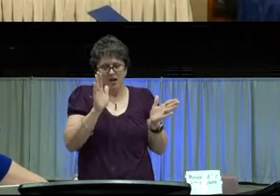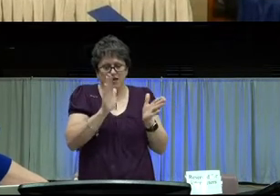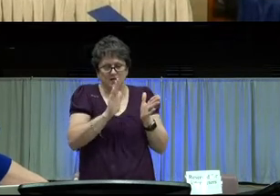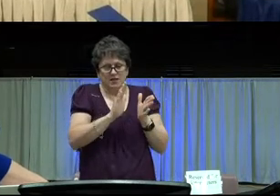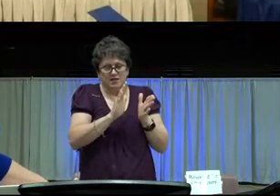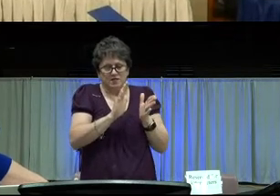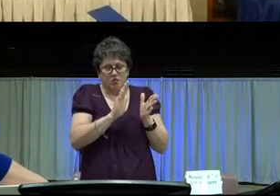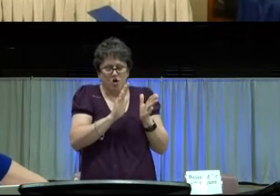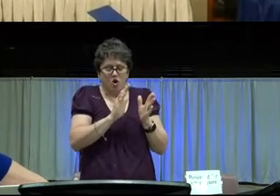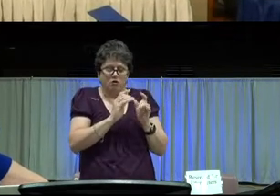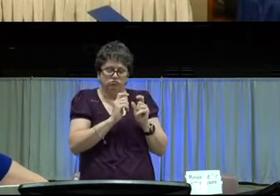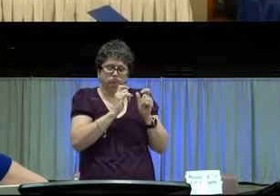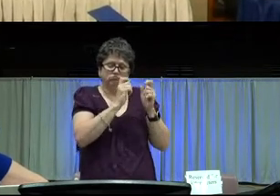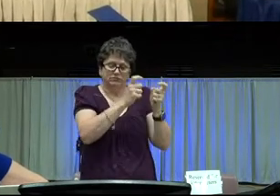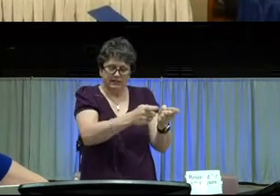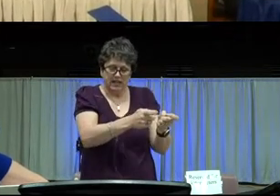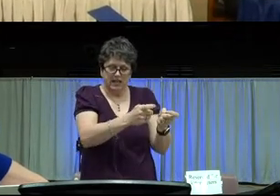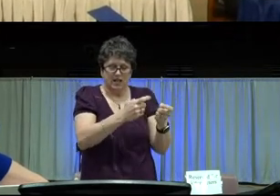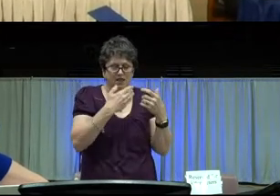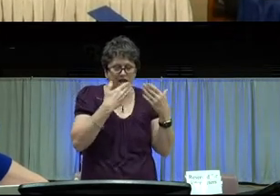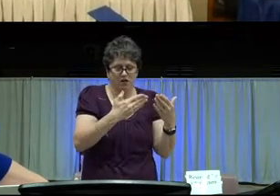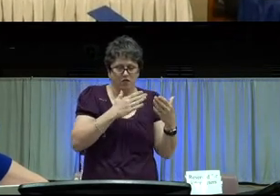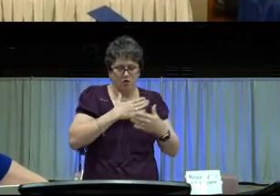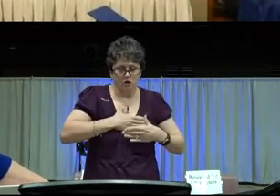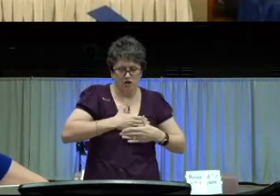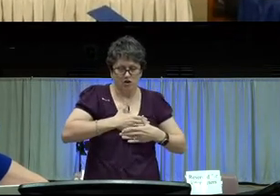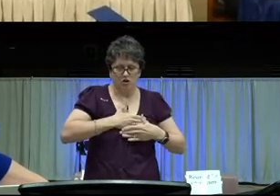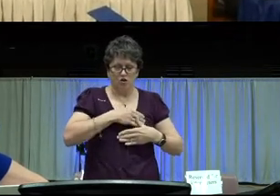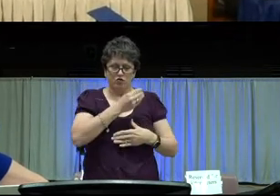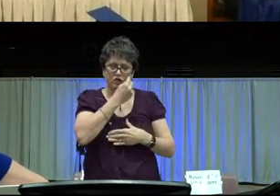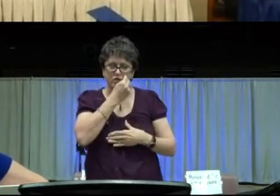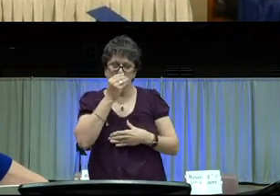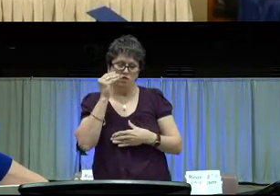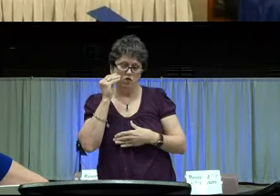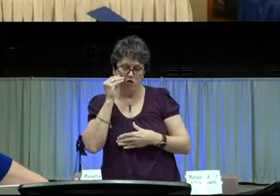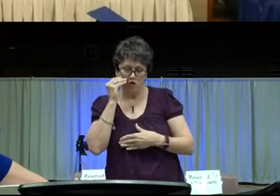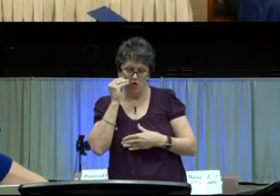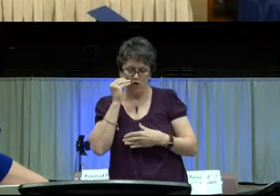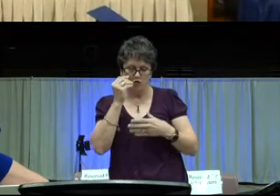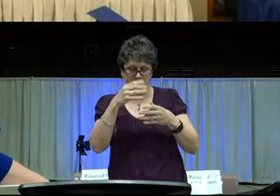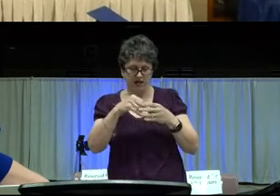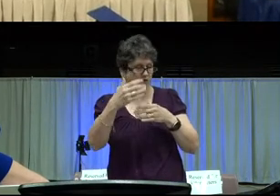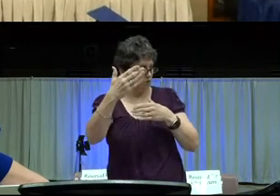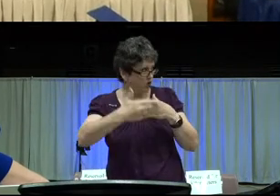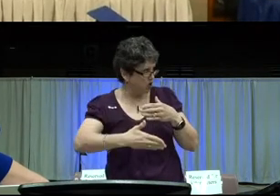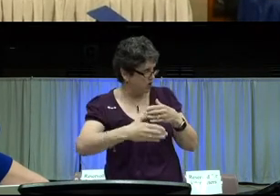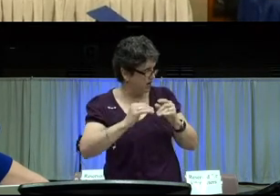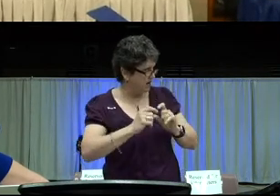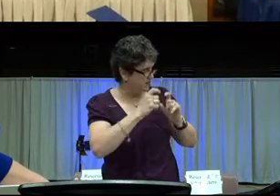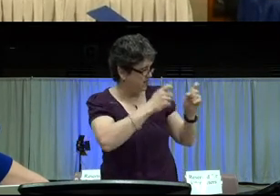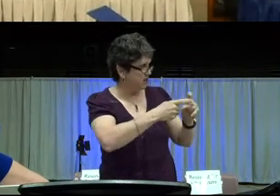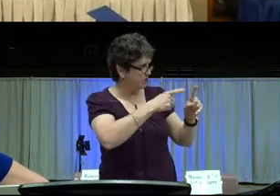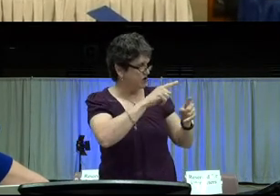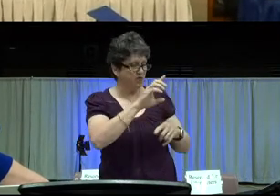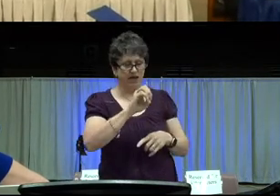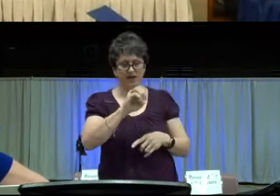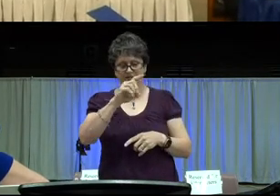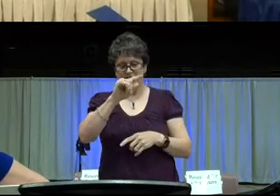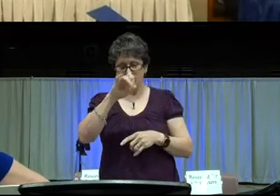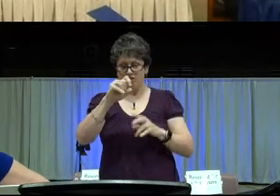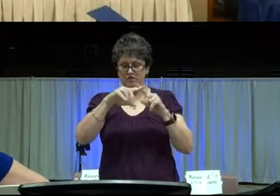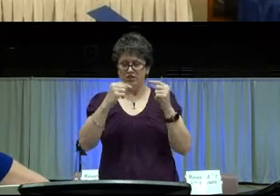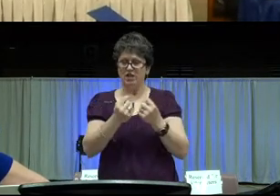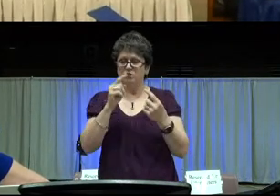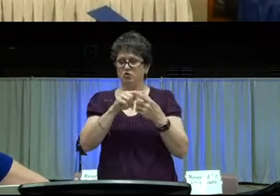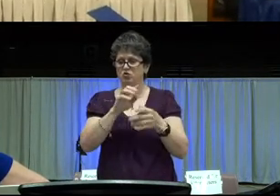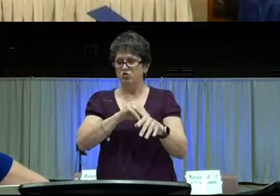service. As a small token of our appreciation, the floral arrangement below is a gift from the executive team to Dr.